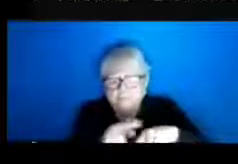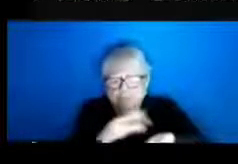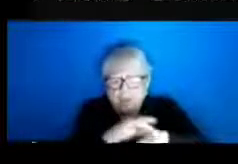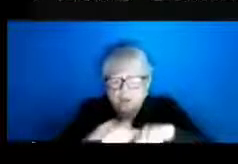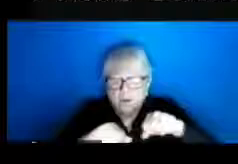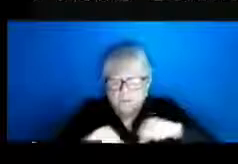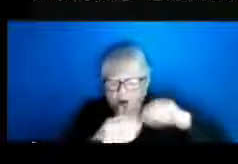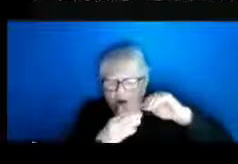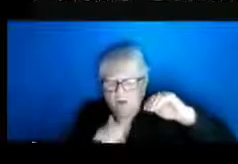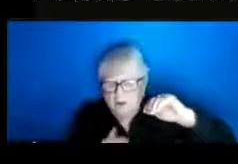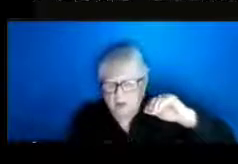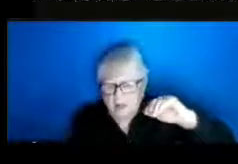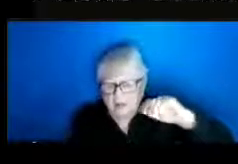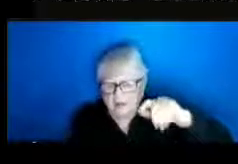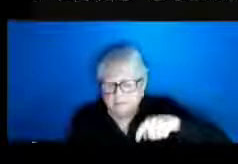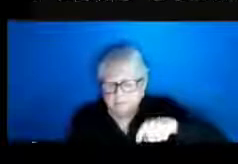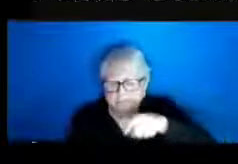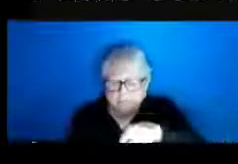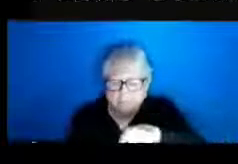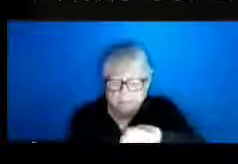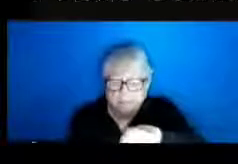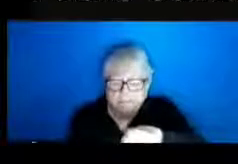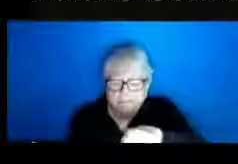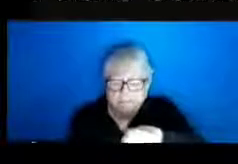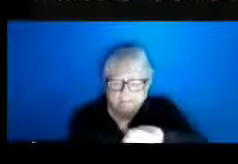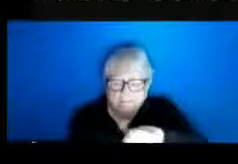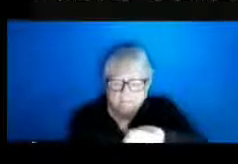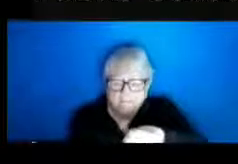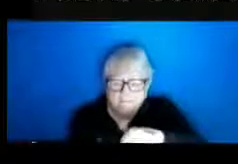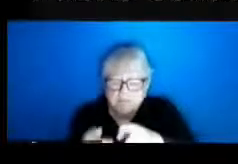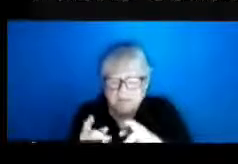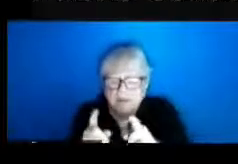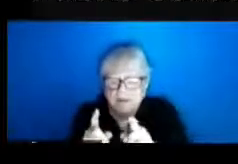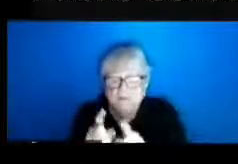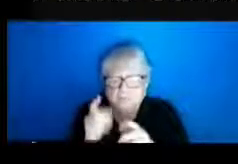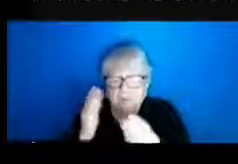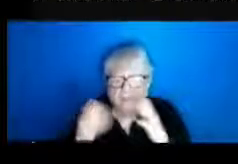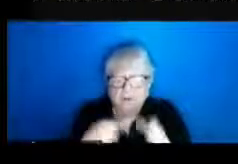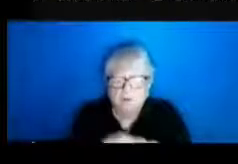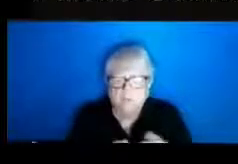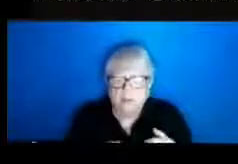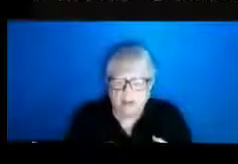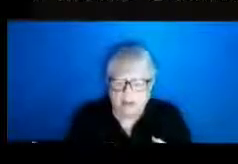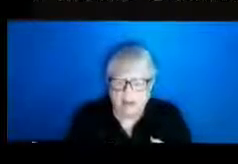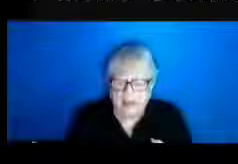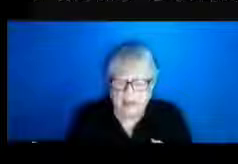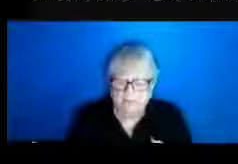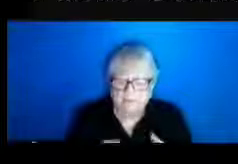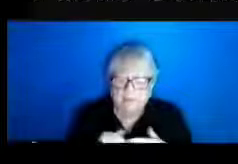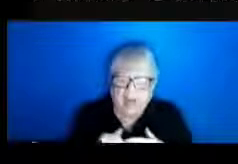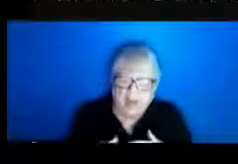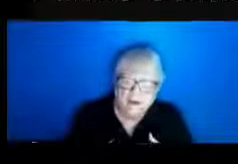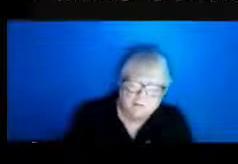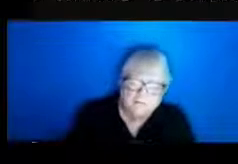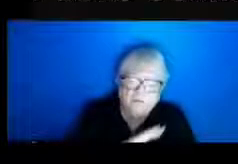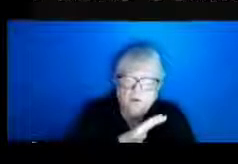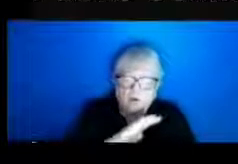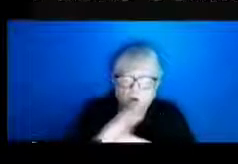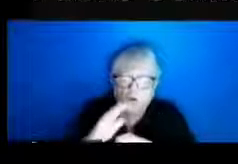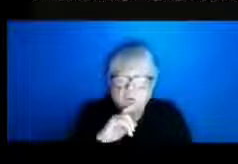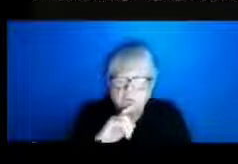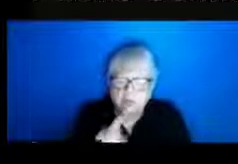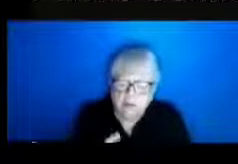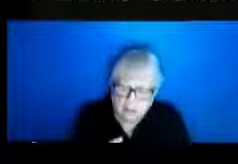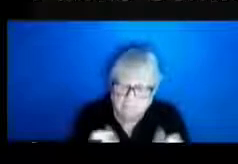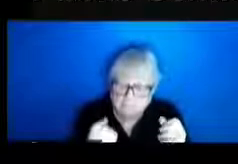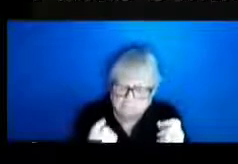into San Francisco. But first, let me show you the Senate district recommendation that we have as well. that fully captures the LGBTQ plus